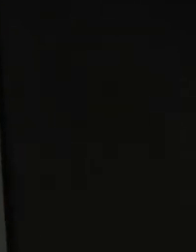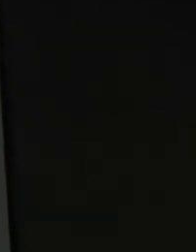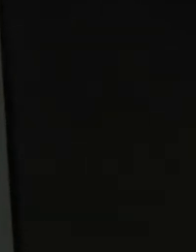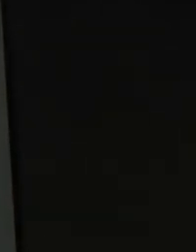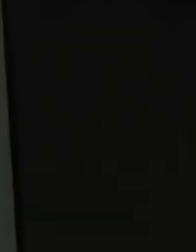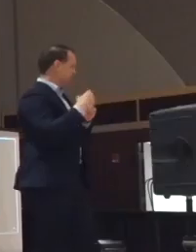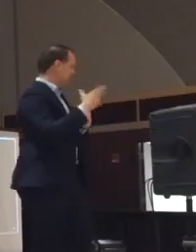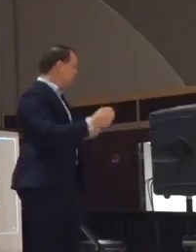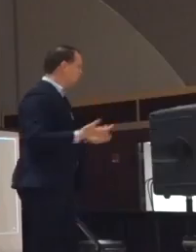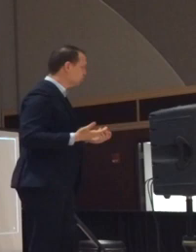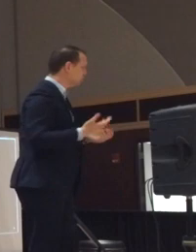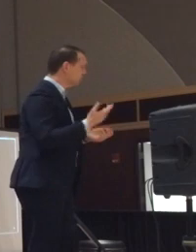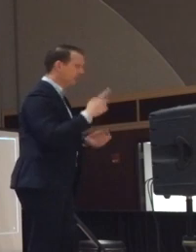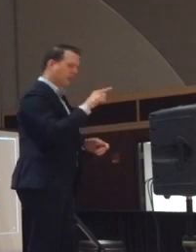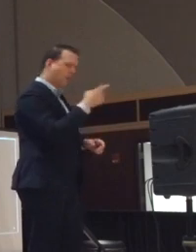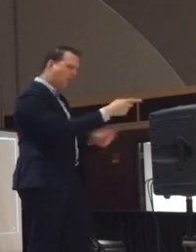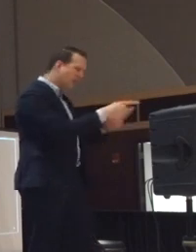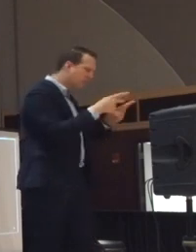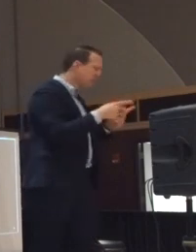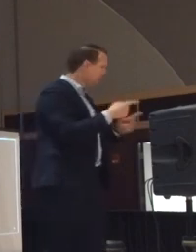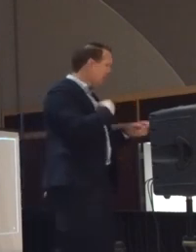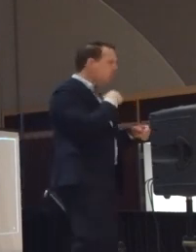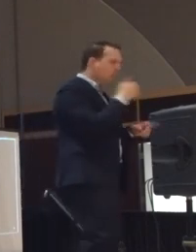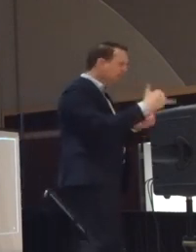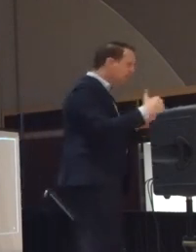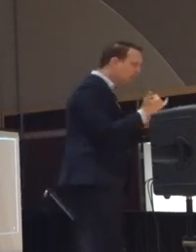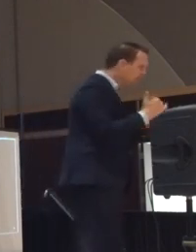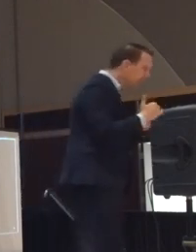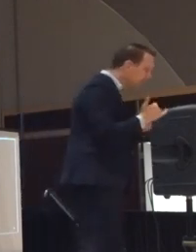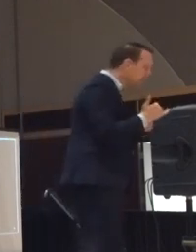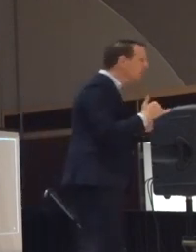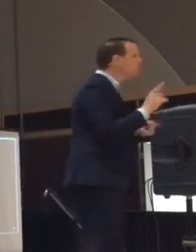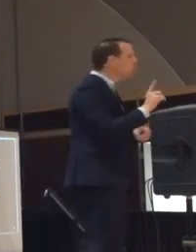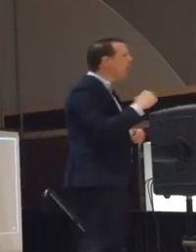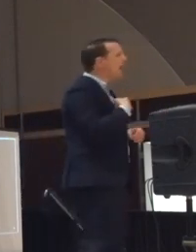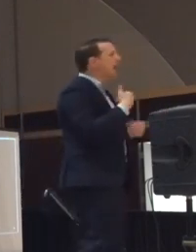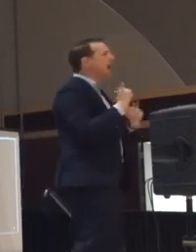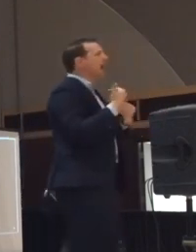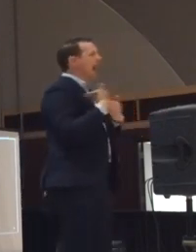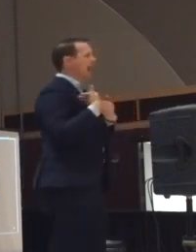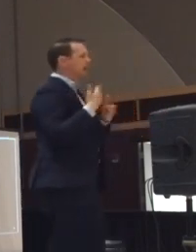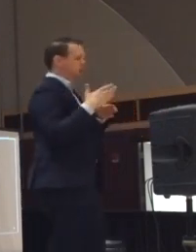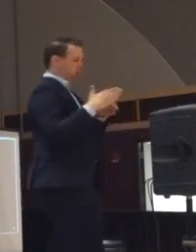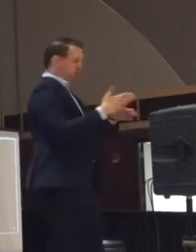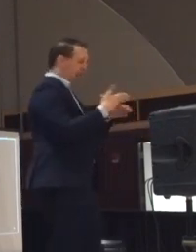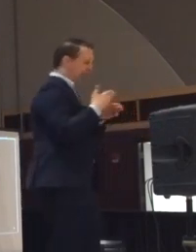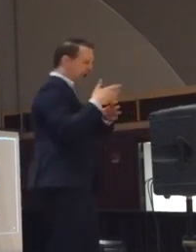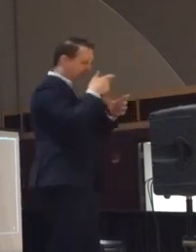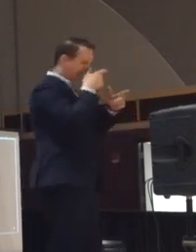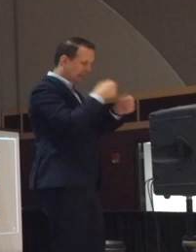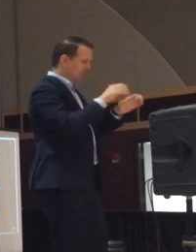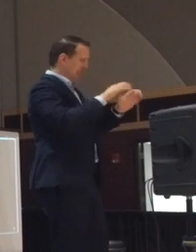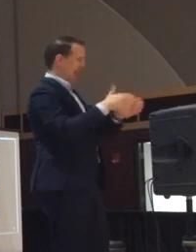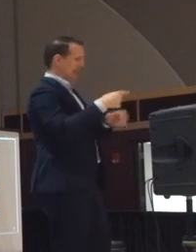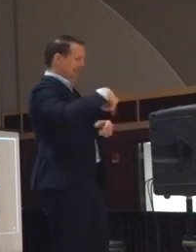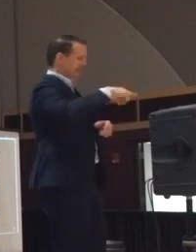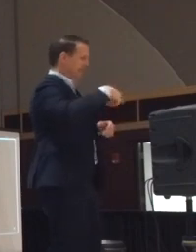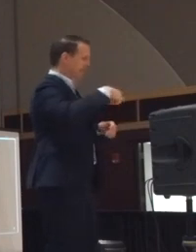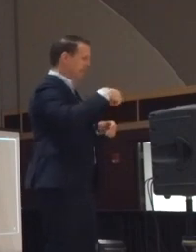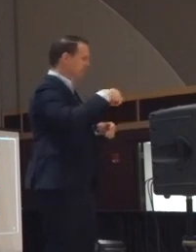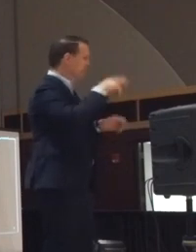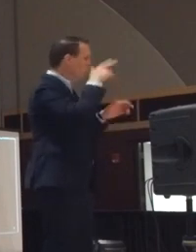in high school, and the only places I was not bullied was where I had shared interest classes, like